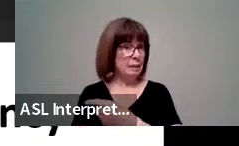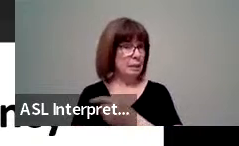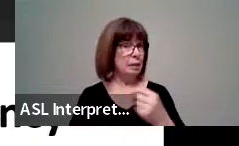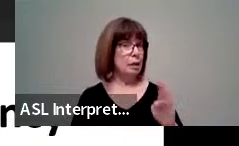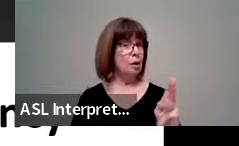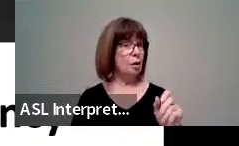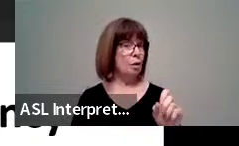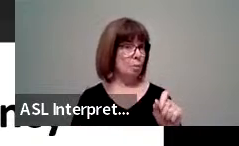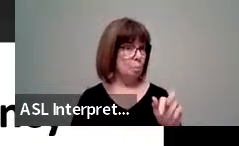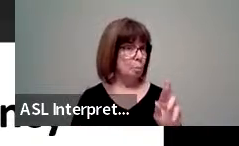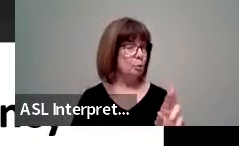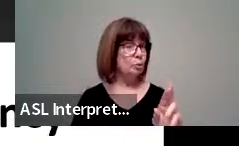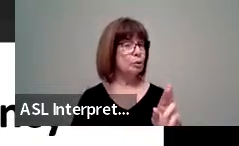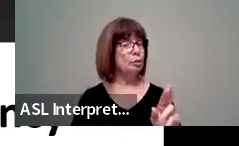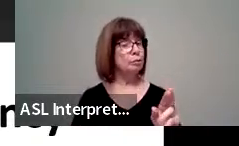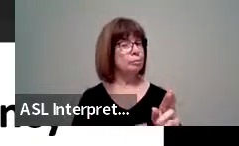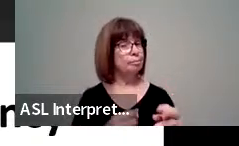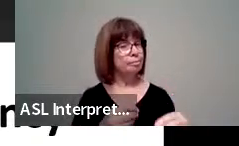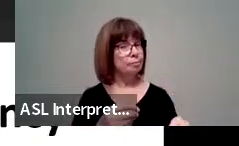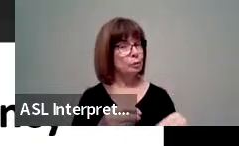all things that we're looking at.